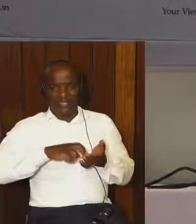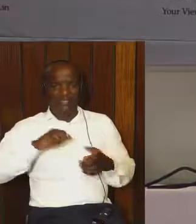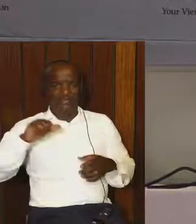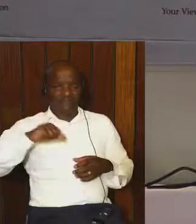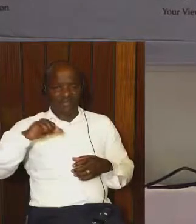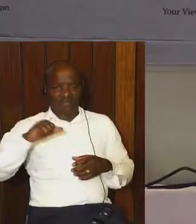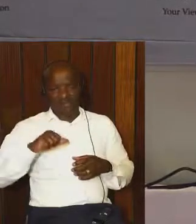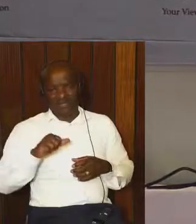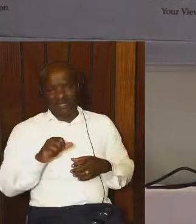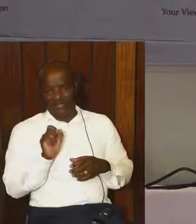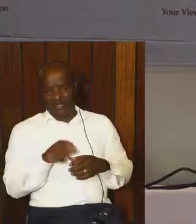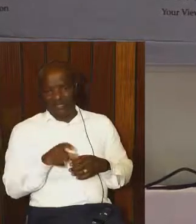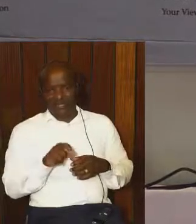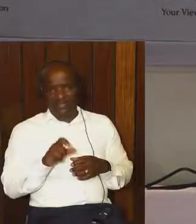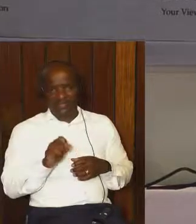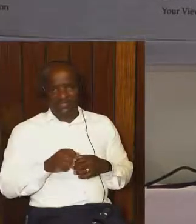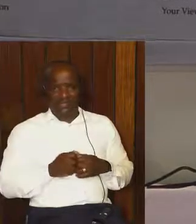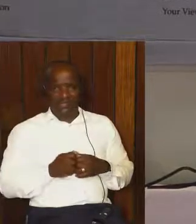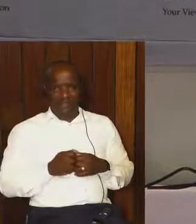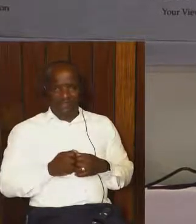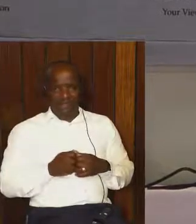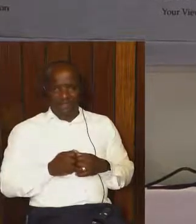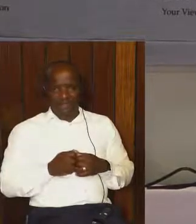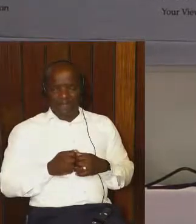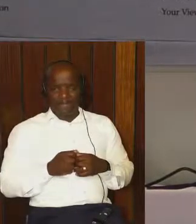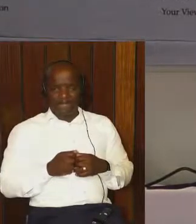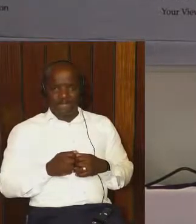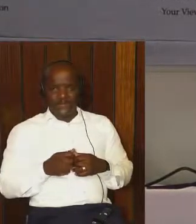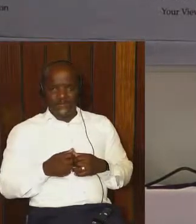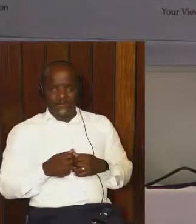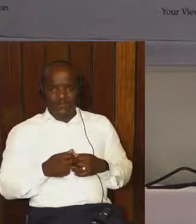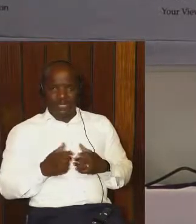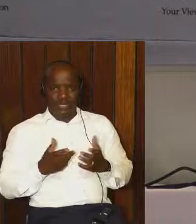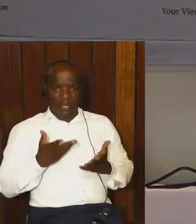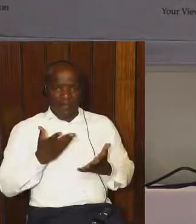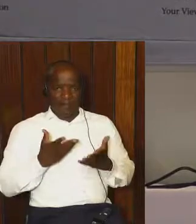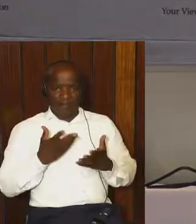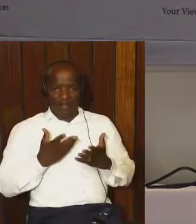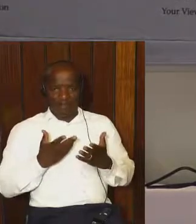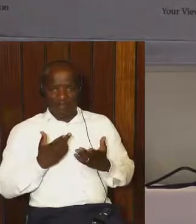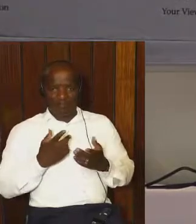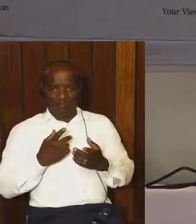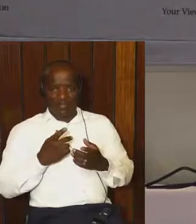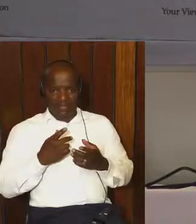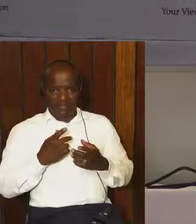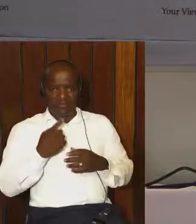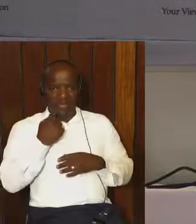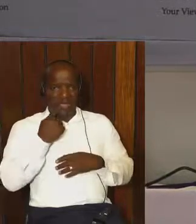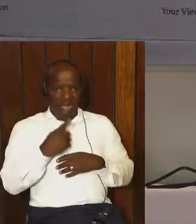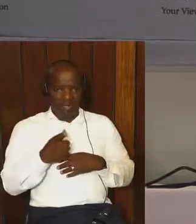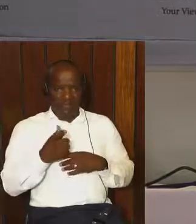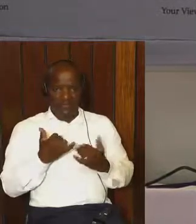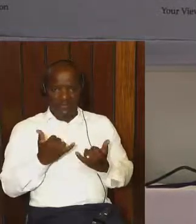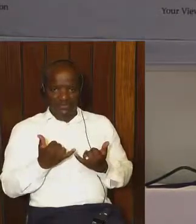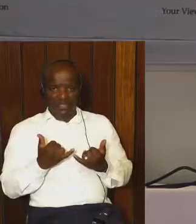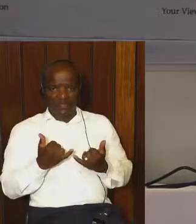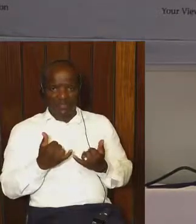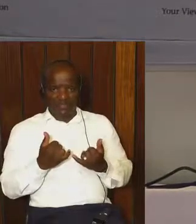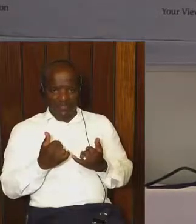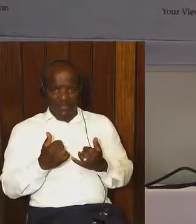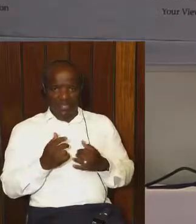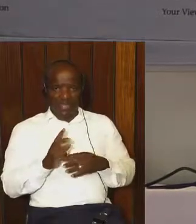I know it's maybe one you're not going to be able to give an answer. But on the Vereeniging Intermodal facility,